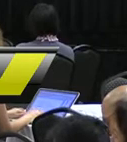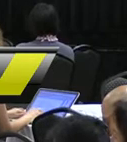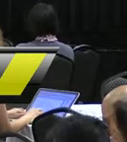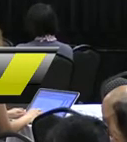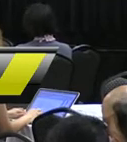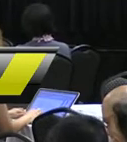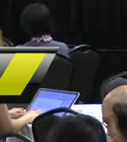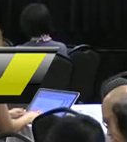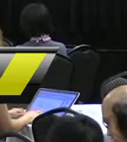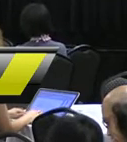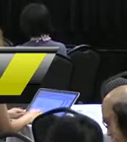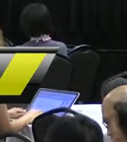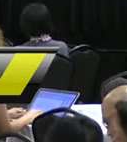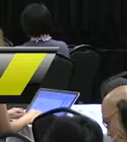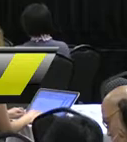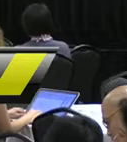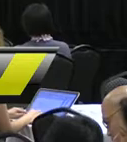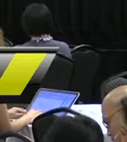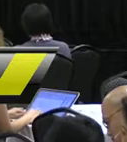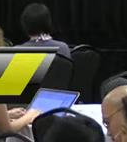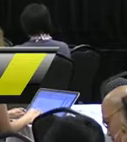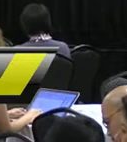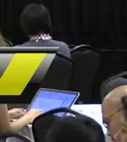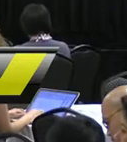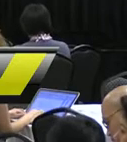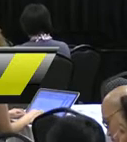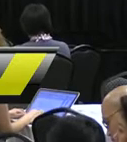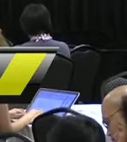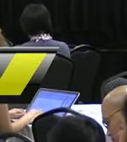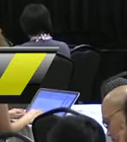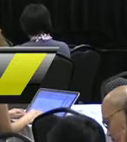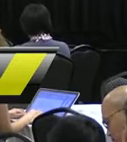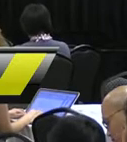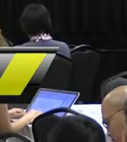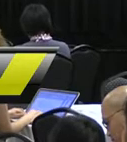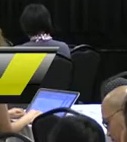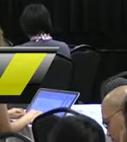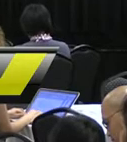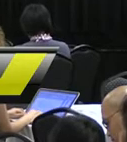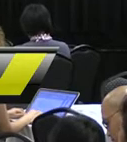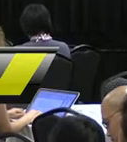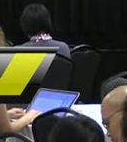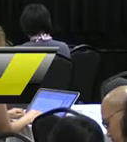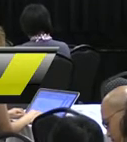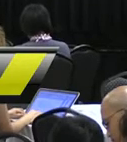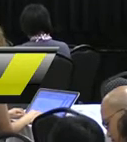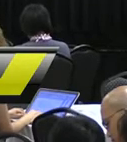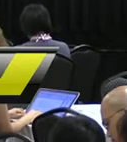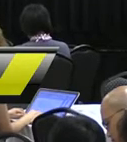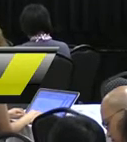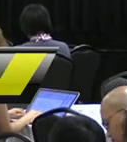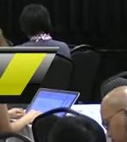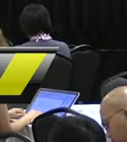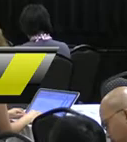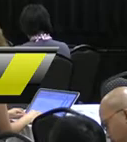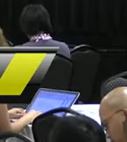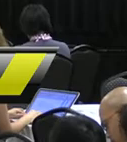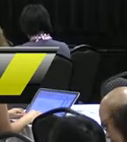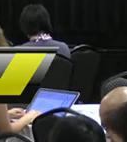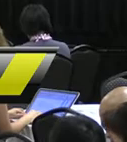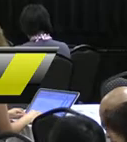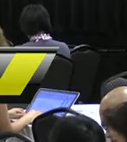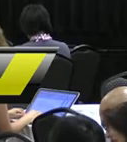lep.gov, that's where there's a question number 11 in their frequently asked questions where they're